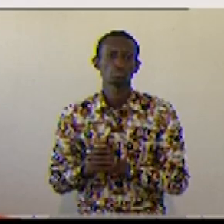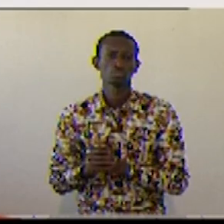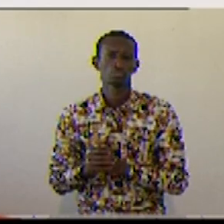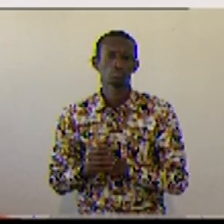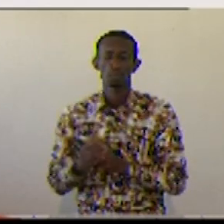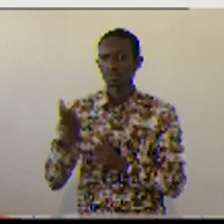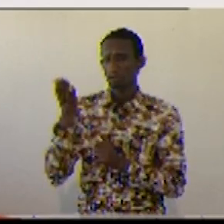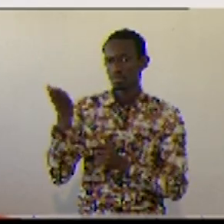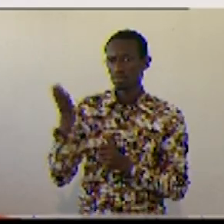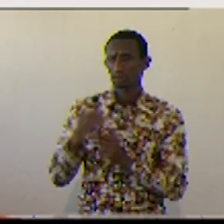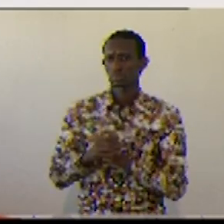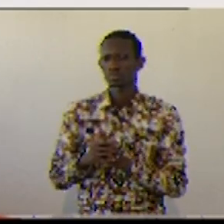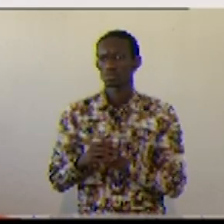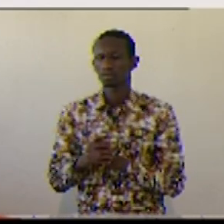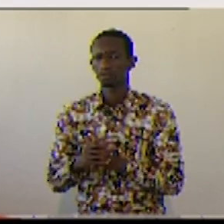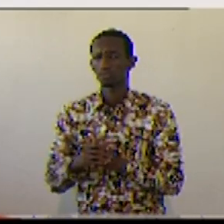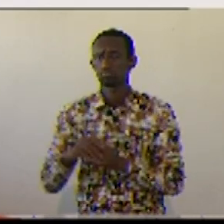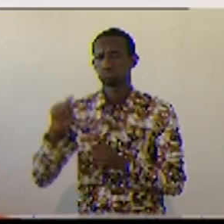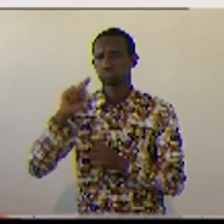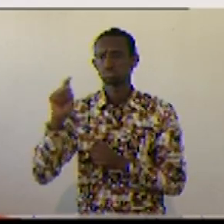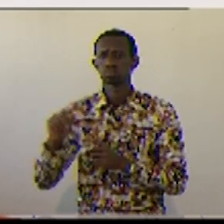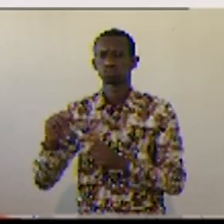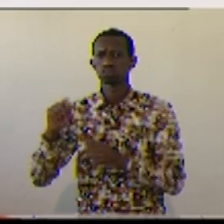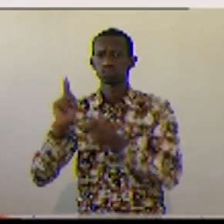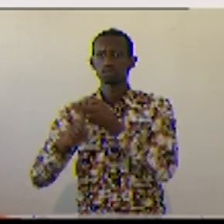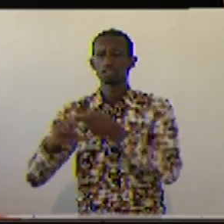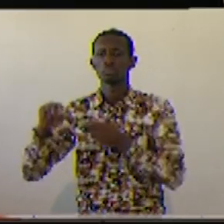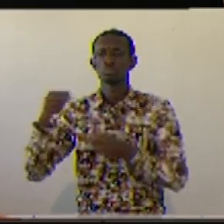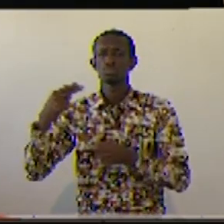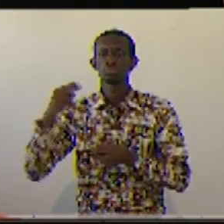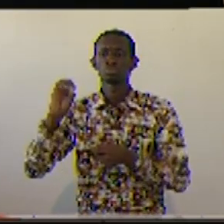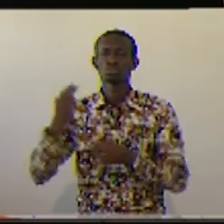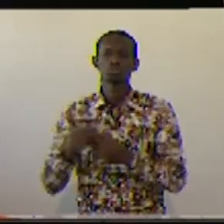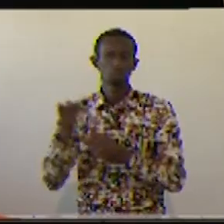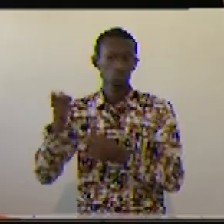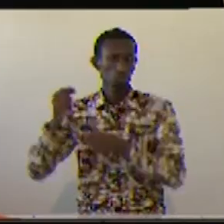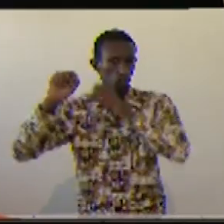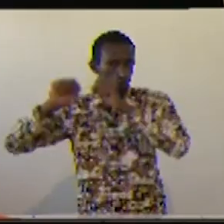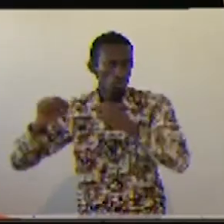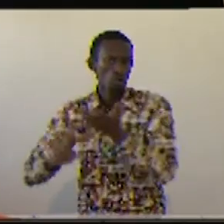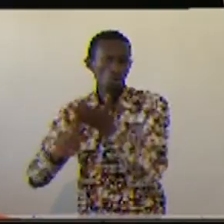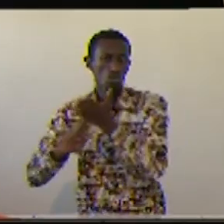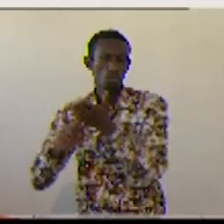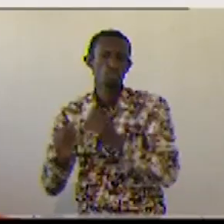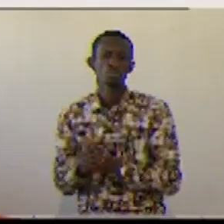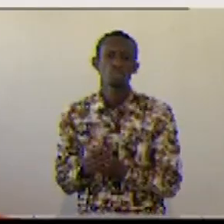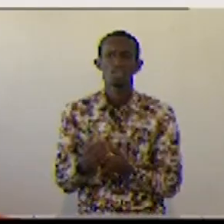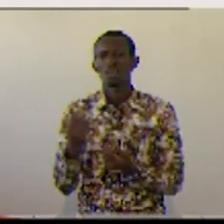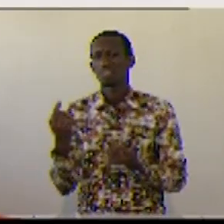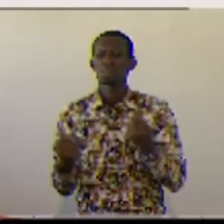is sulfuric acid dissolved in water that can also be used. Other acids we can use are